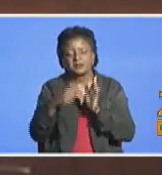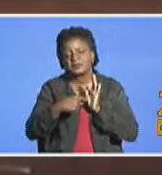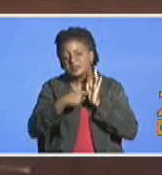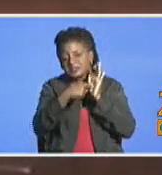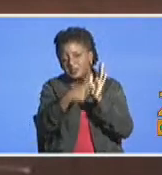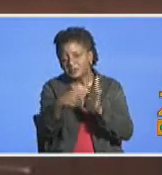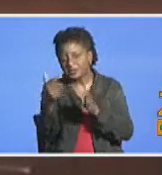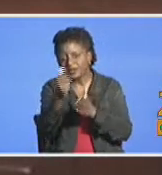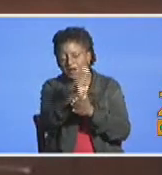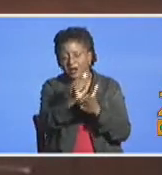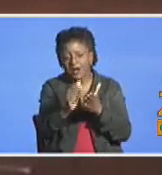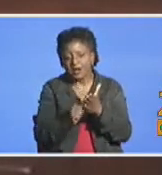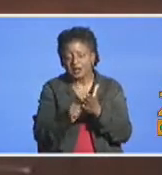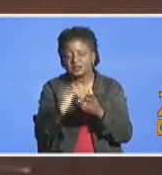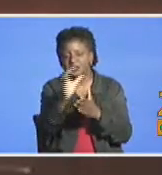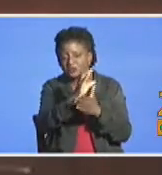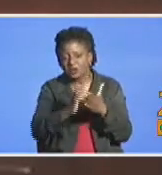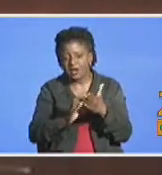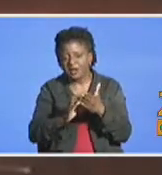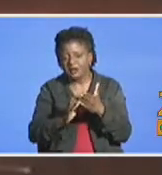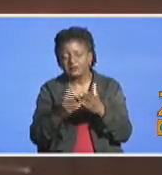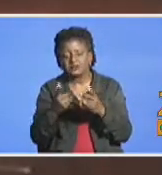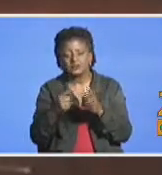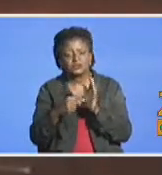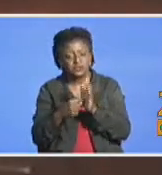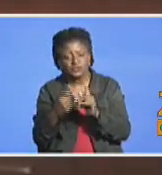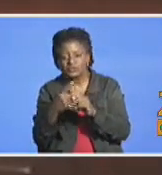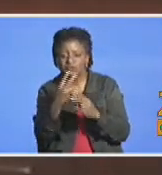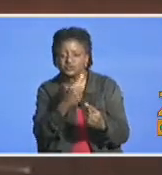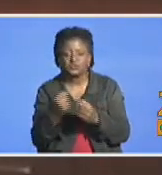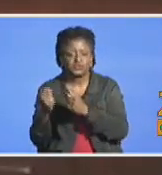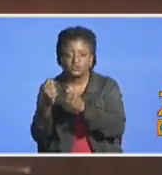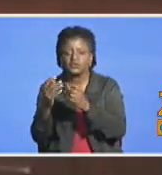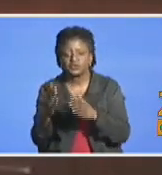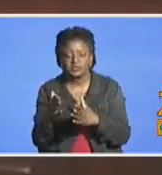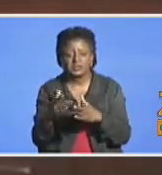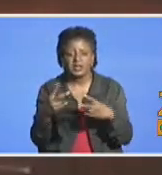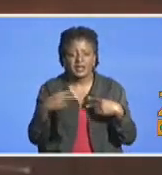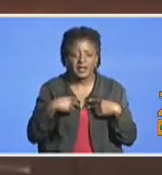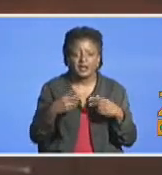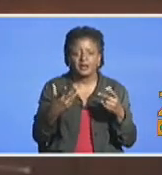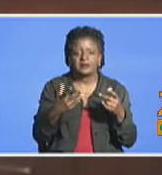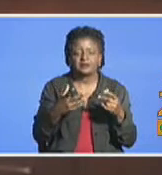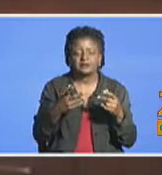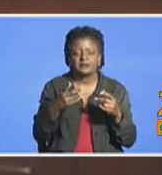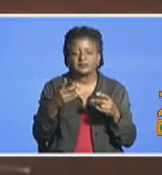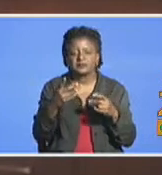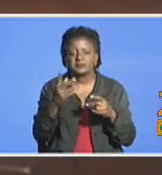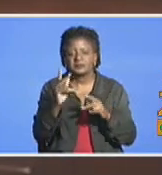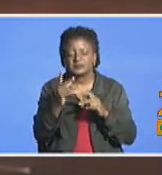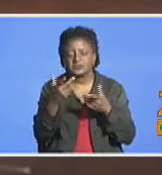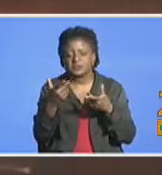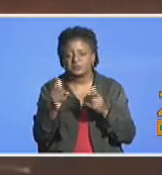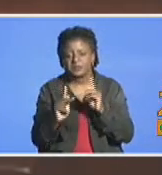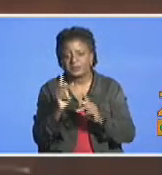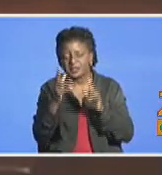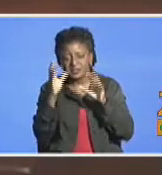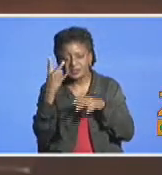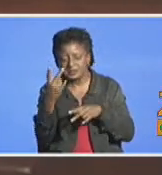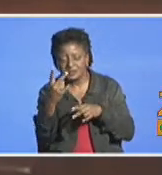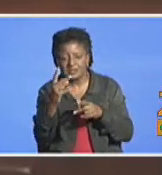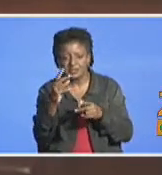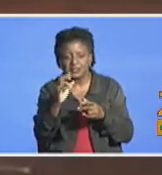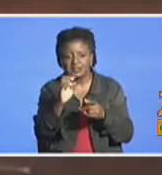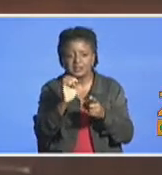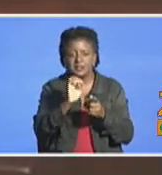crafts, attracting tourists who can purchase paraphernalia, dolls, see the evolution of the Saxons, the evolution of